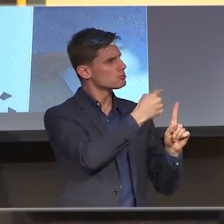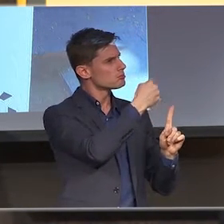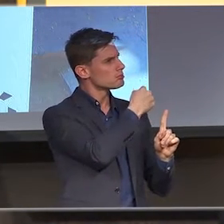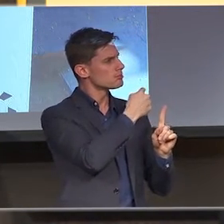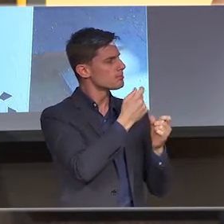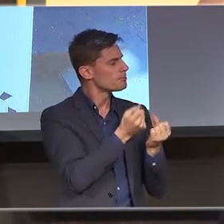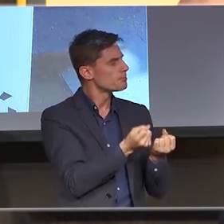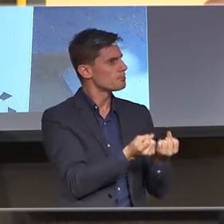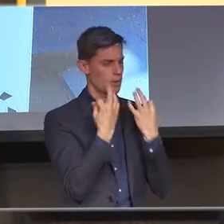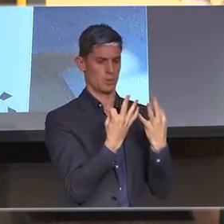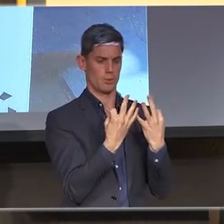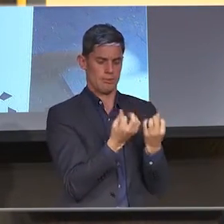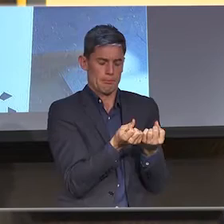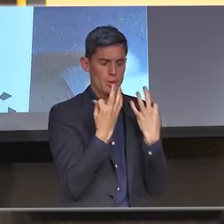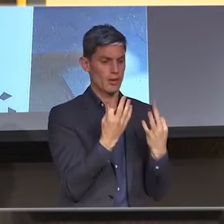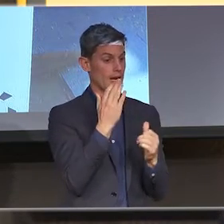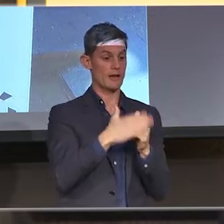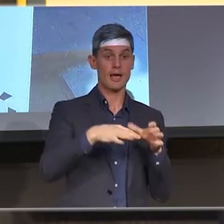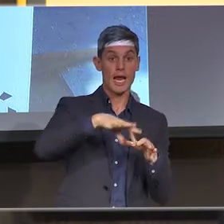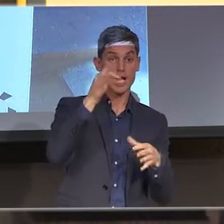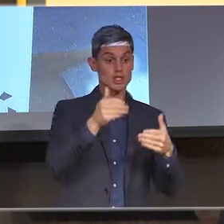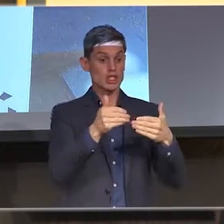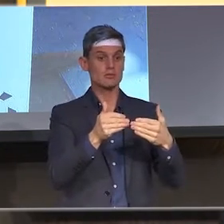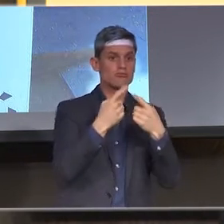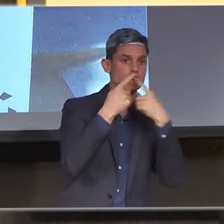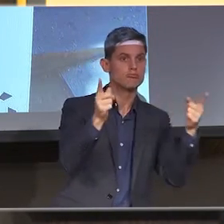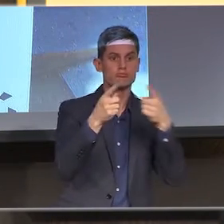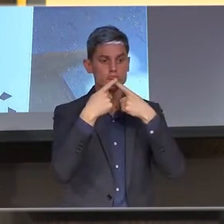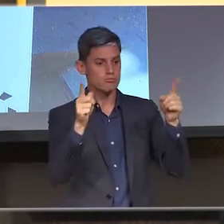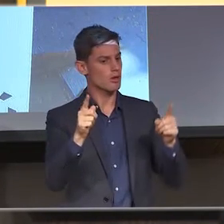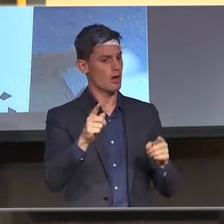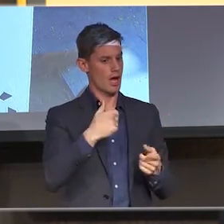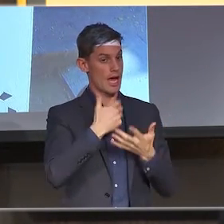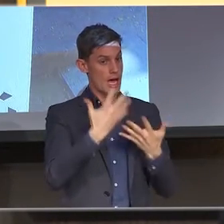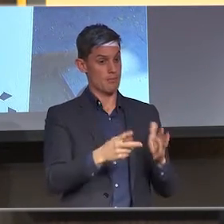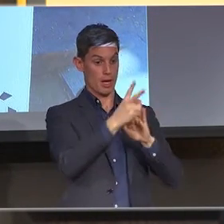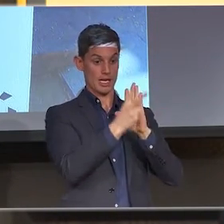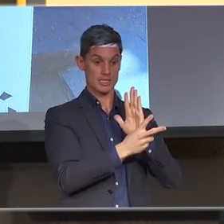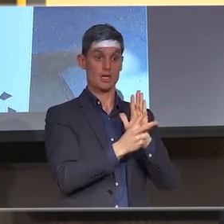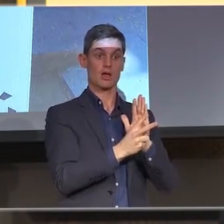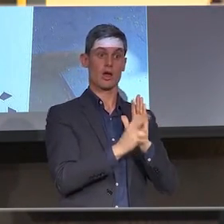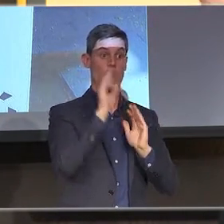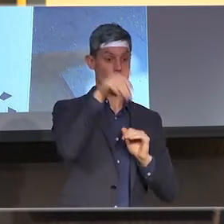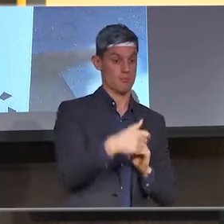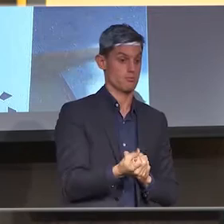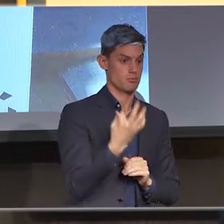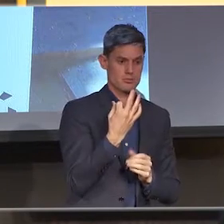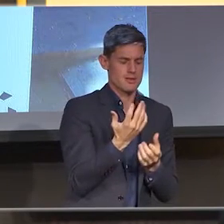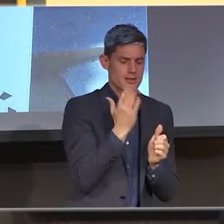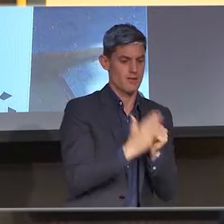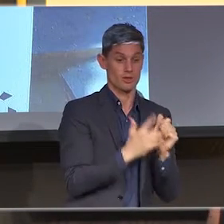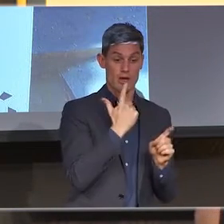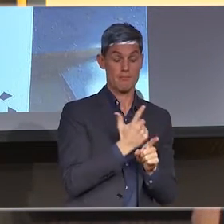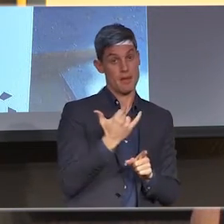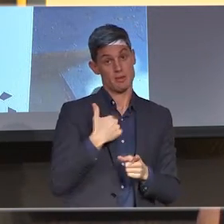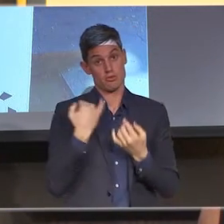of have ever gone to an election as part of their policy promises, and I could be wrong, but I've got the mic, so I'll just